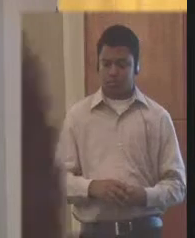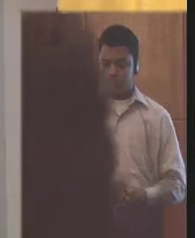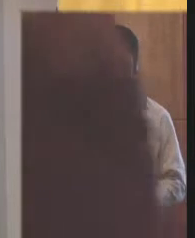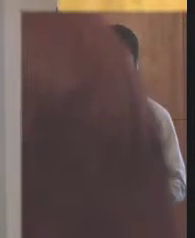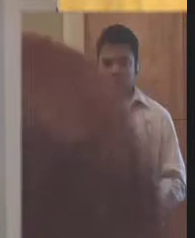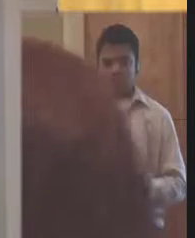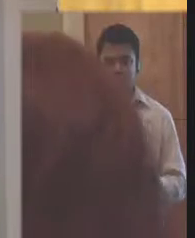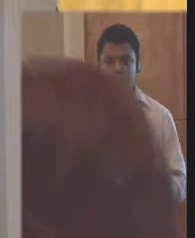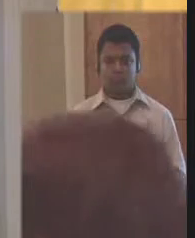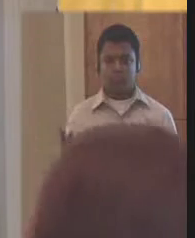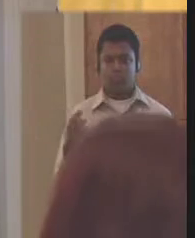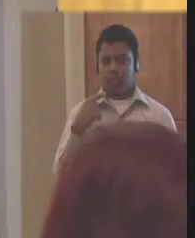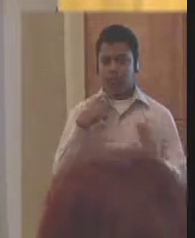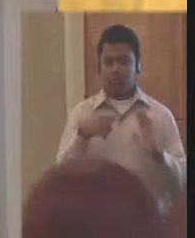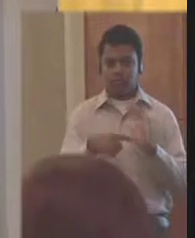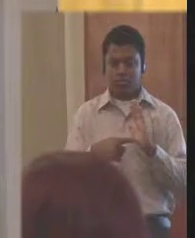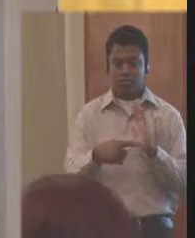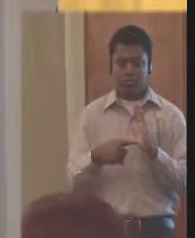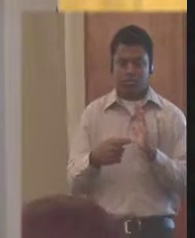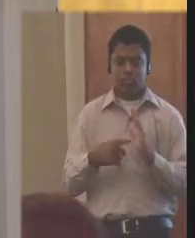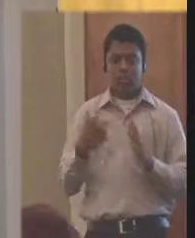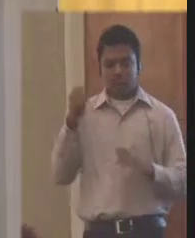losses?